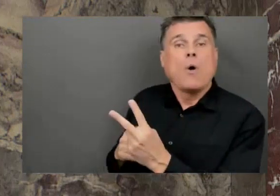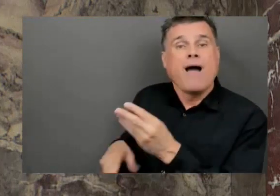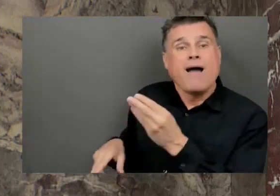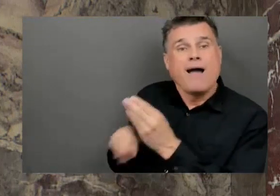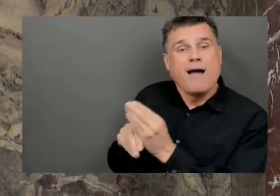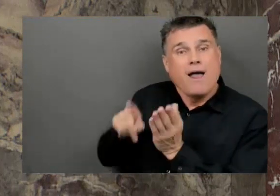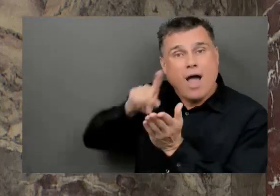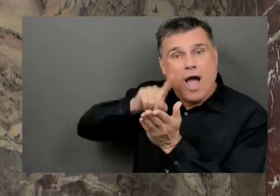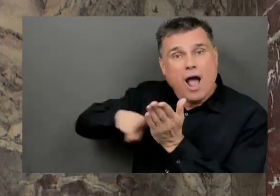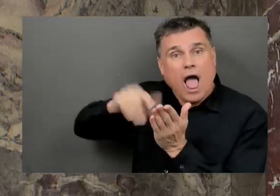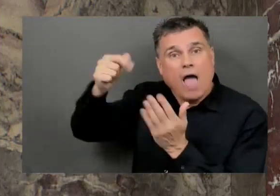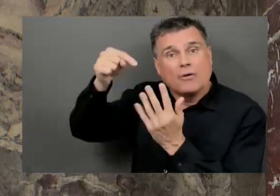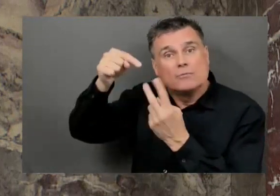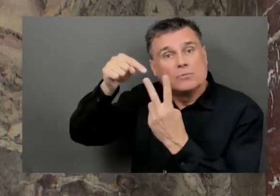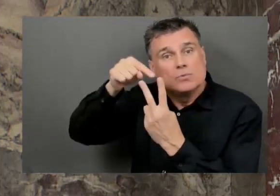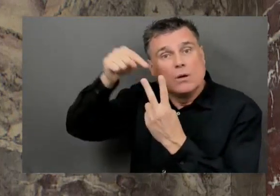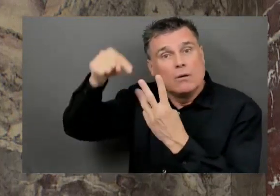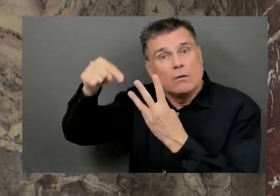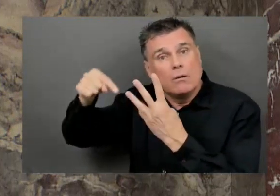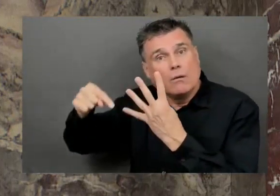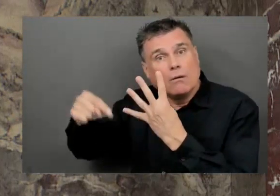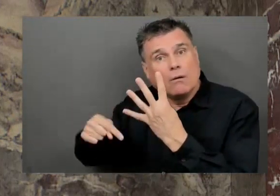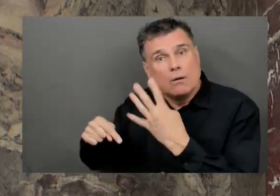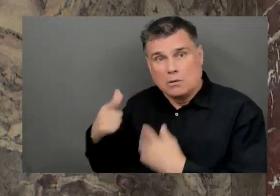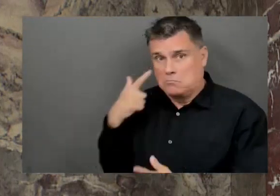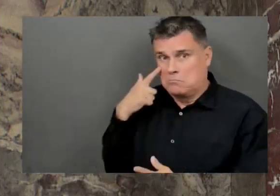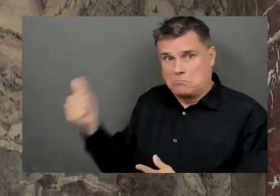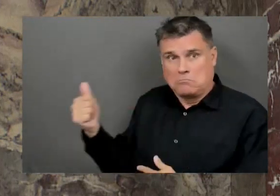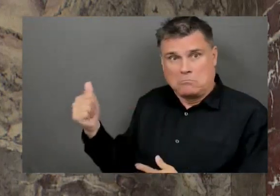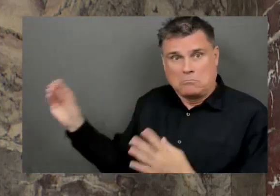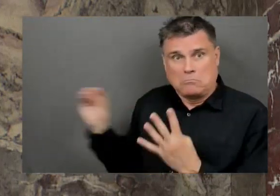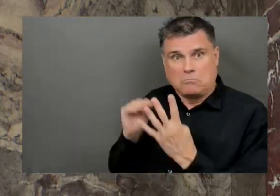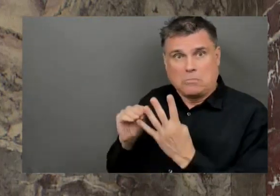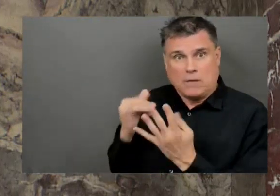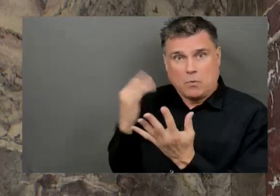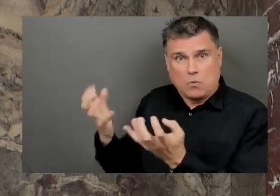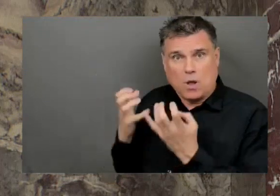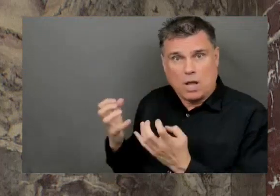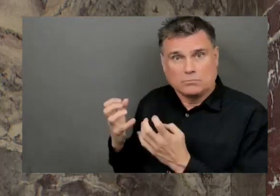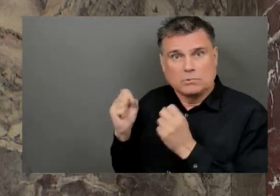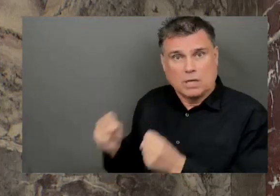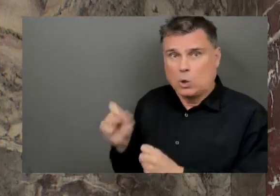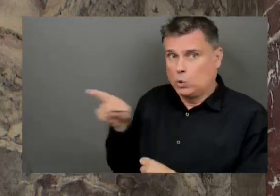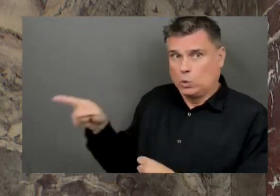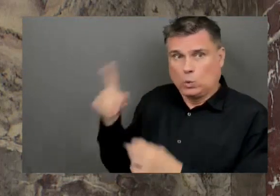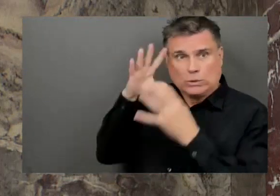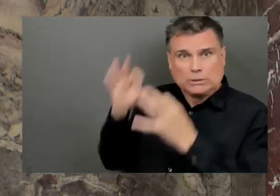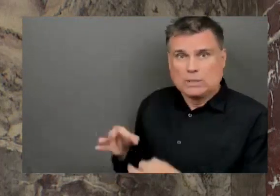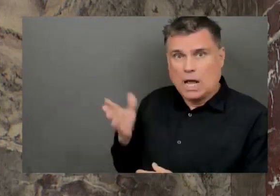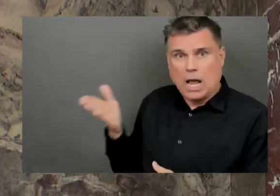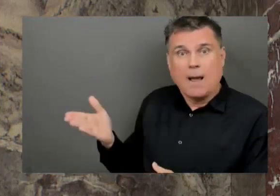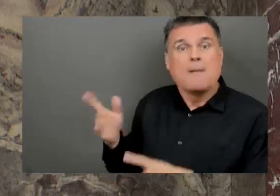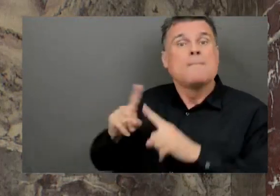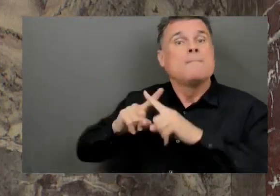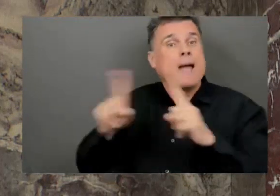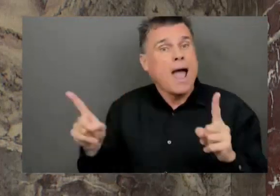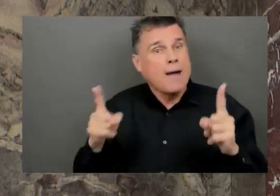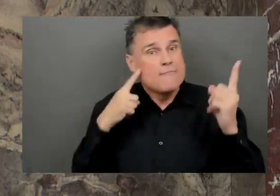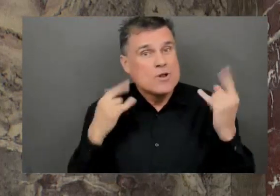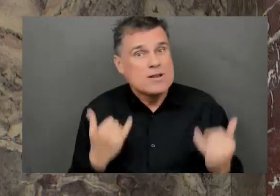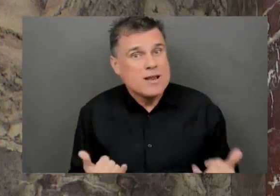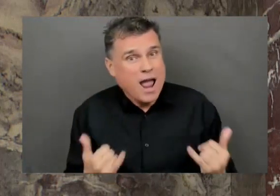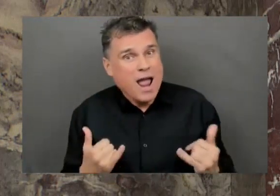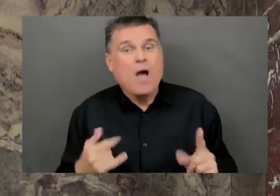direction or intention that is put forward by him. But, Mr. Speaker, right now we want to maintain, of course, the integrity of this process